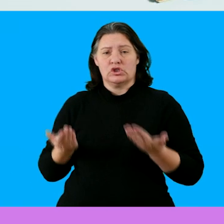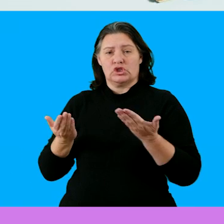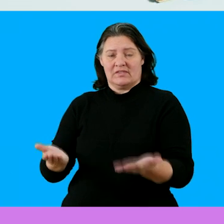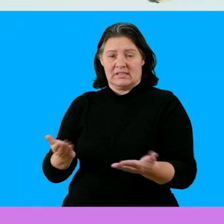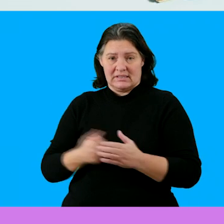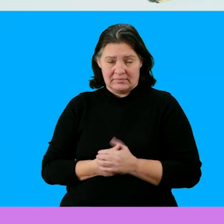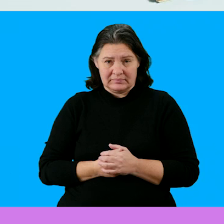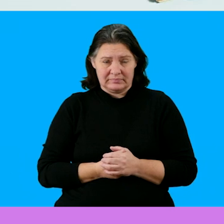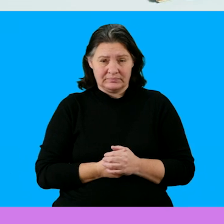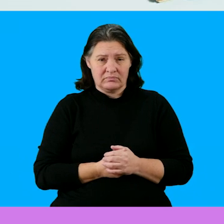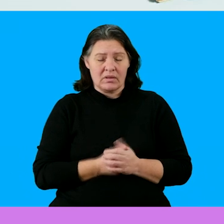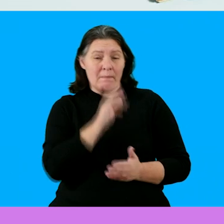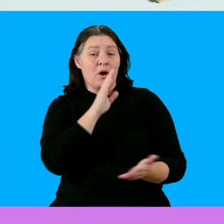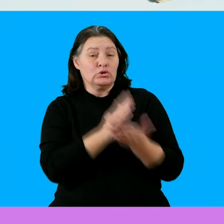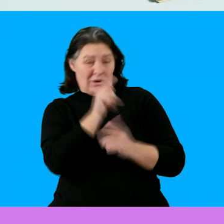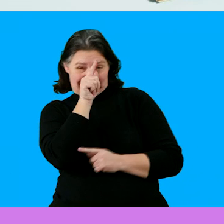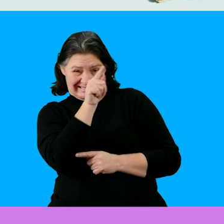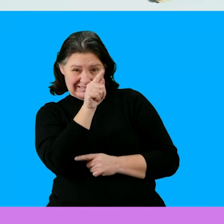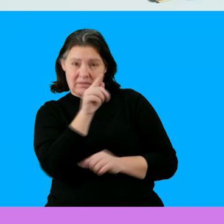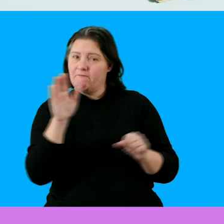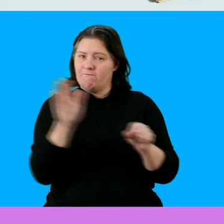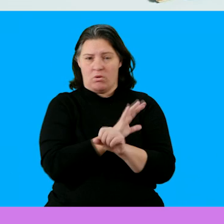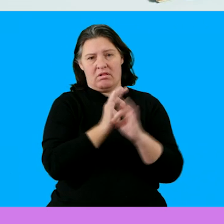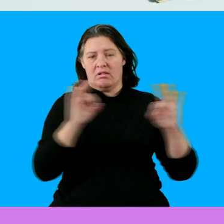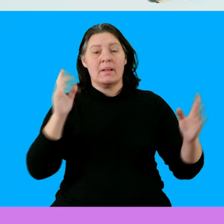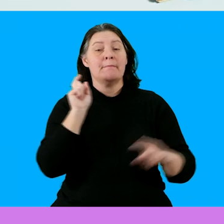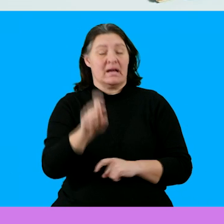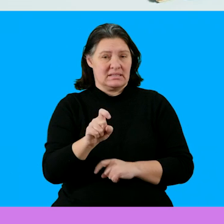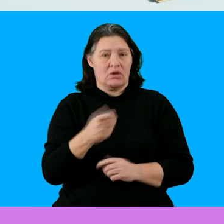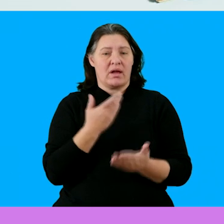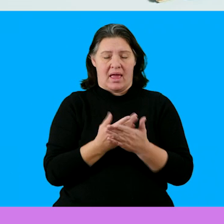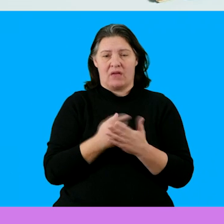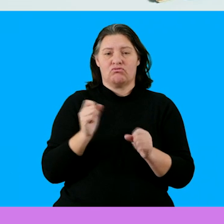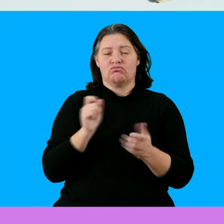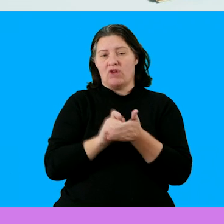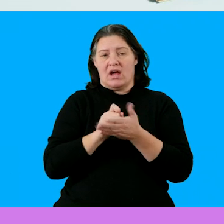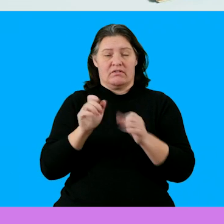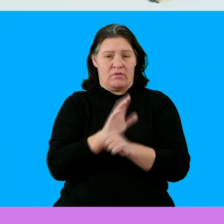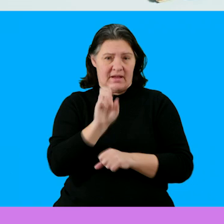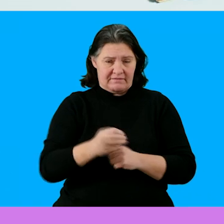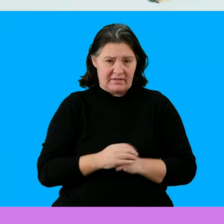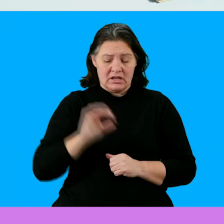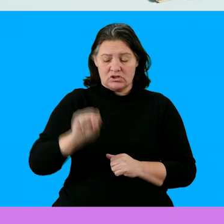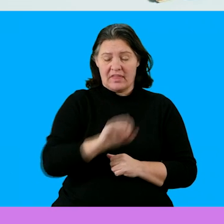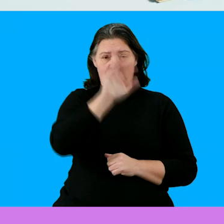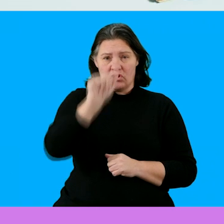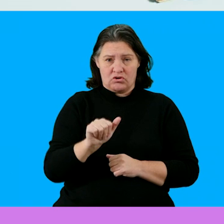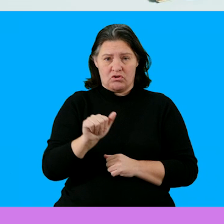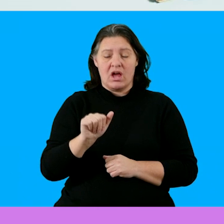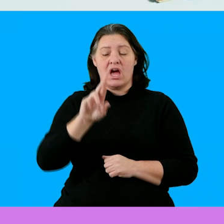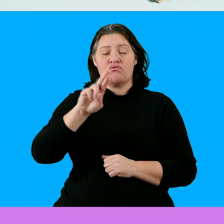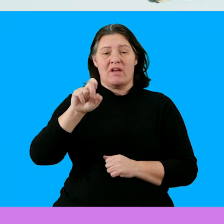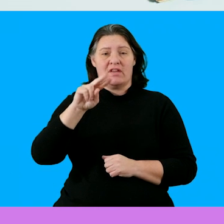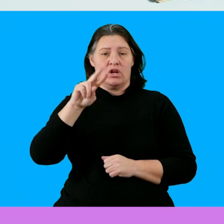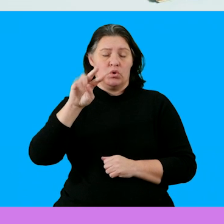Services. Right, so make sure you know these abbreviations and that you are able to write them in full. So, South African